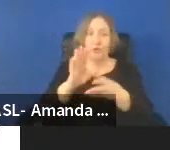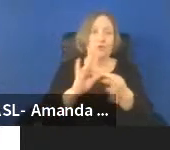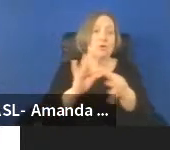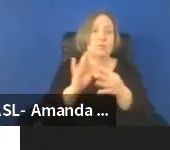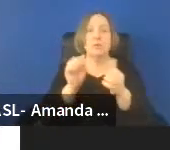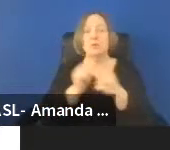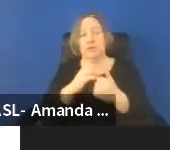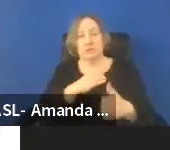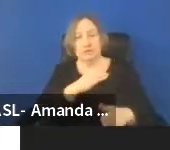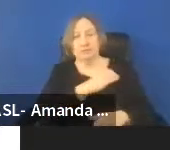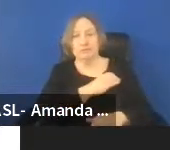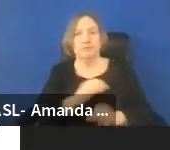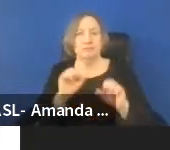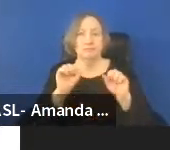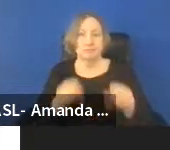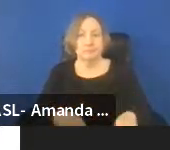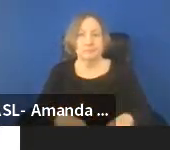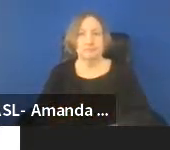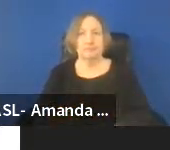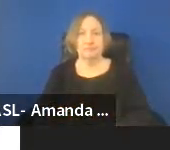council.